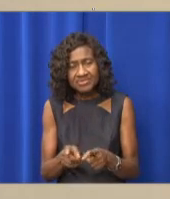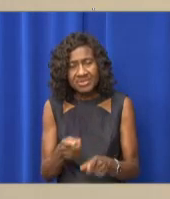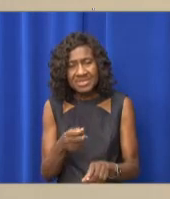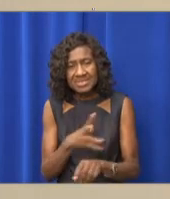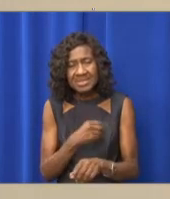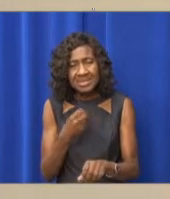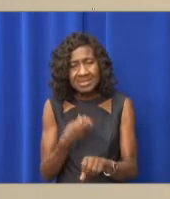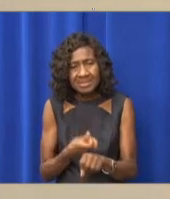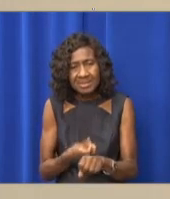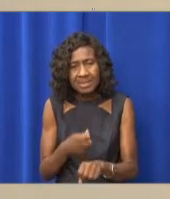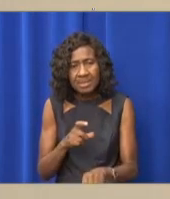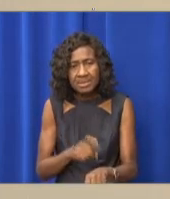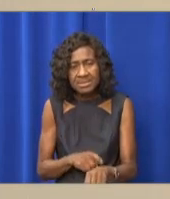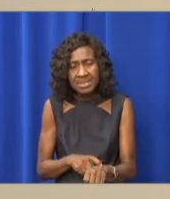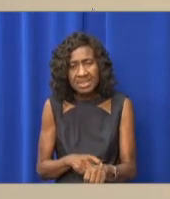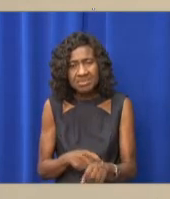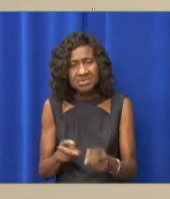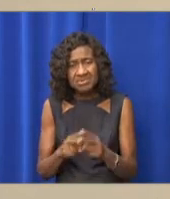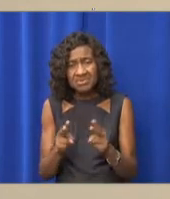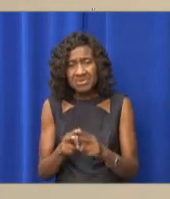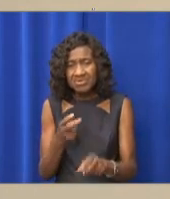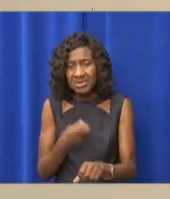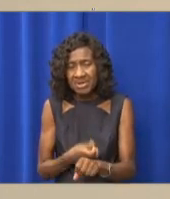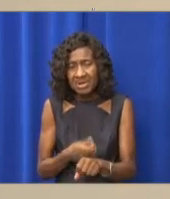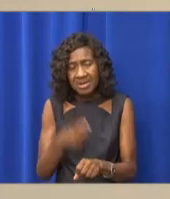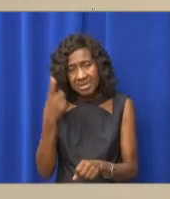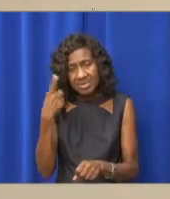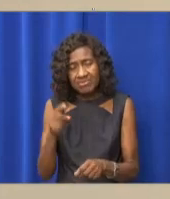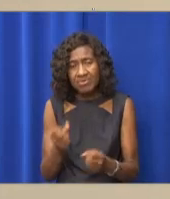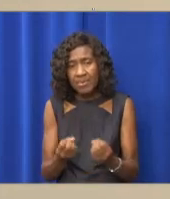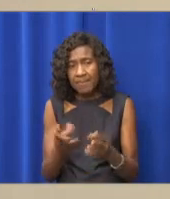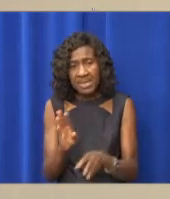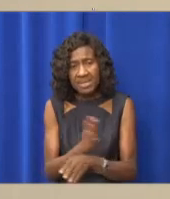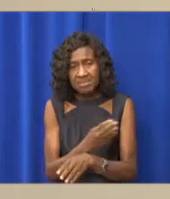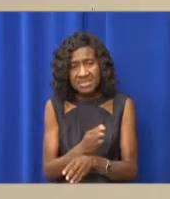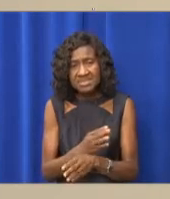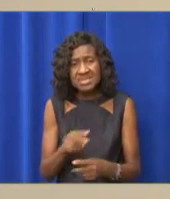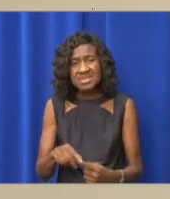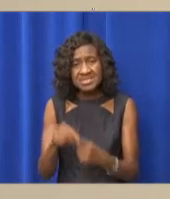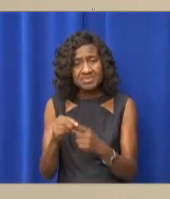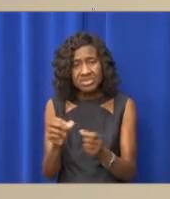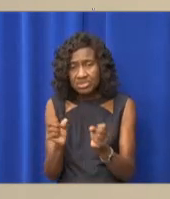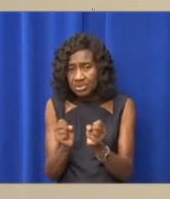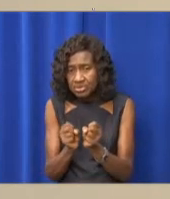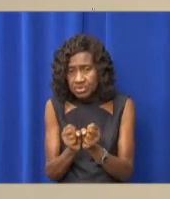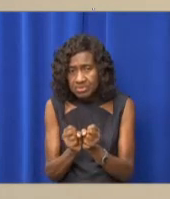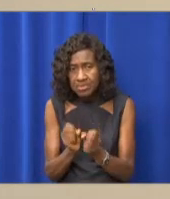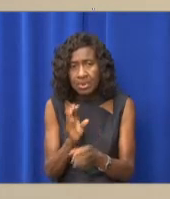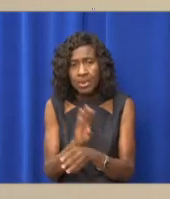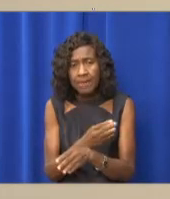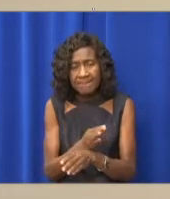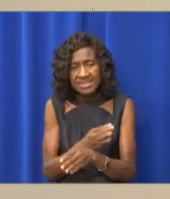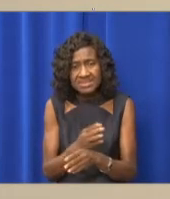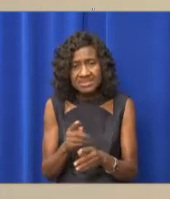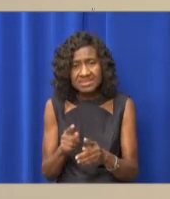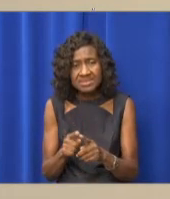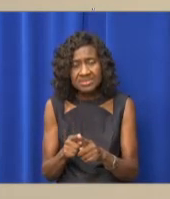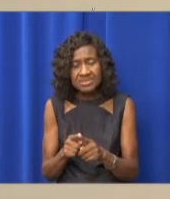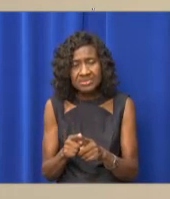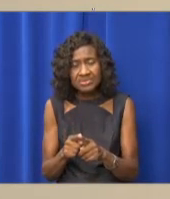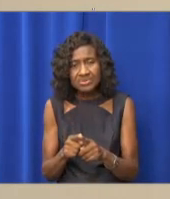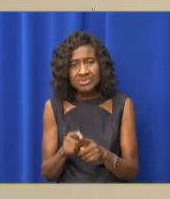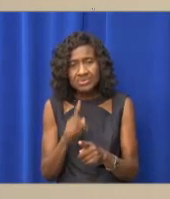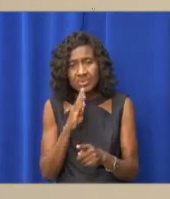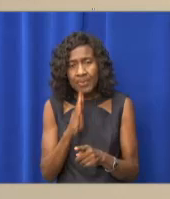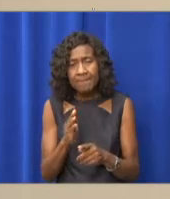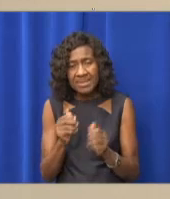it is going to be very difficult for many businesses, particularly small businesses, to survive in the current climate without some assistance.